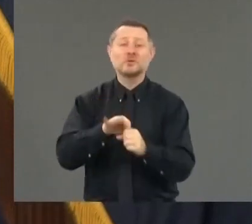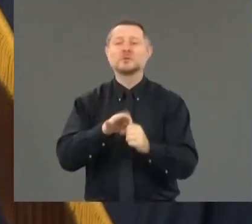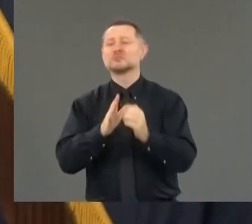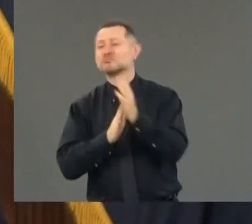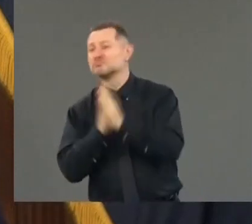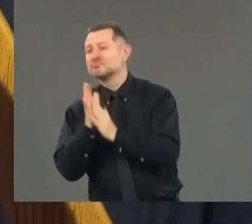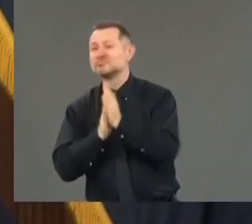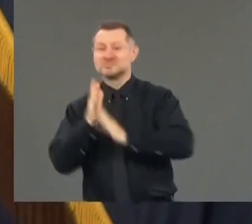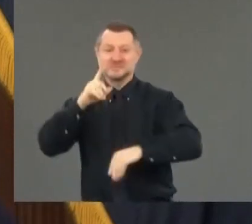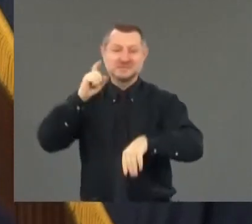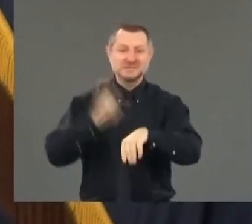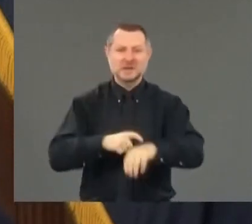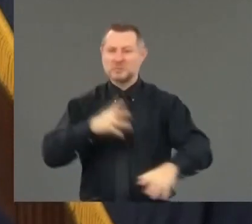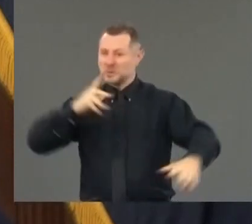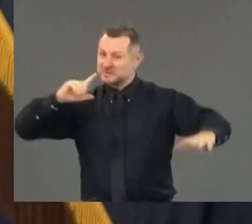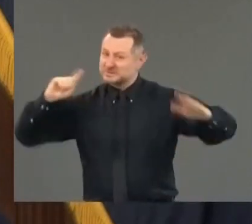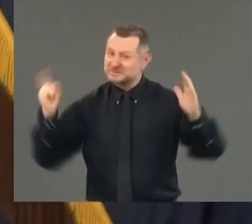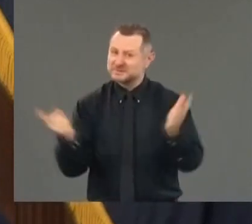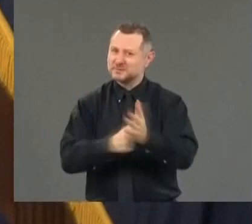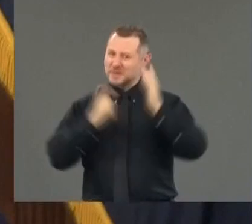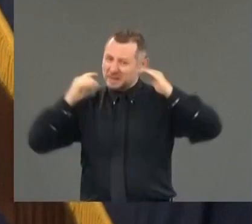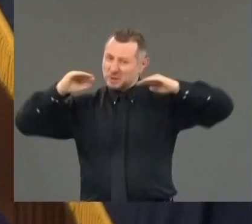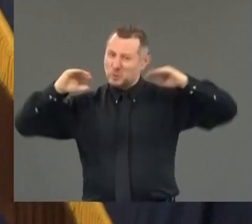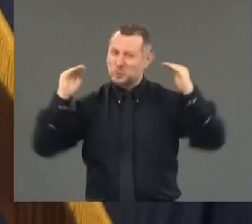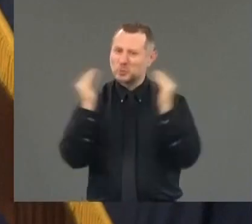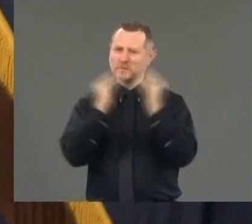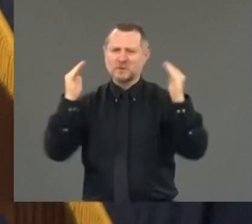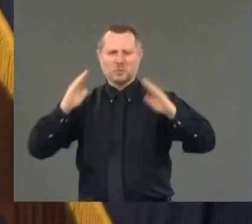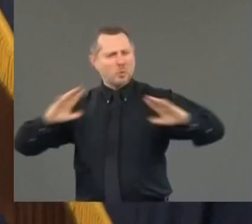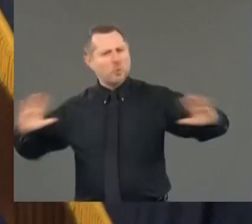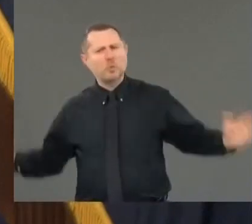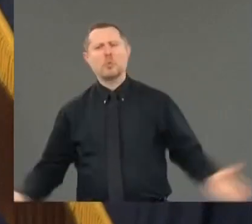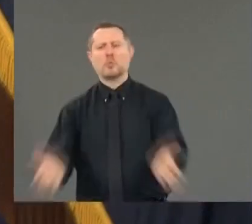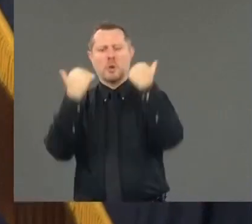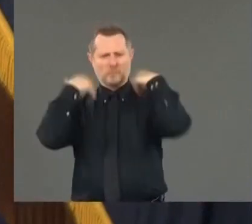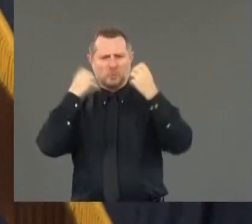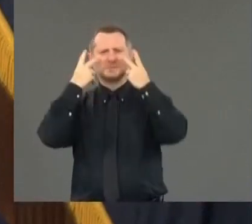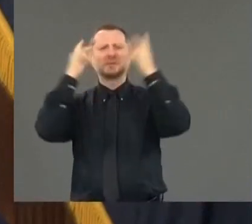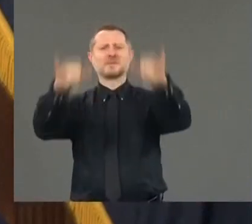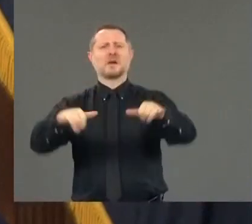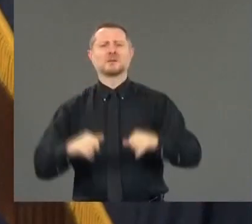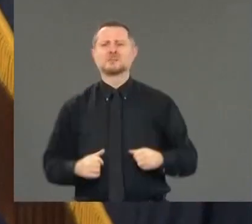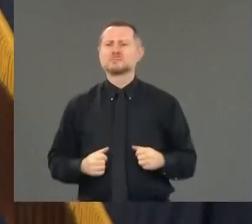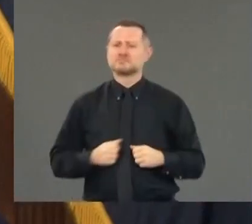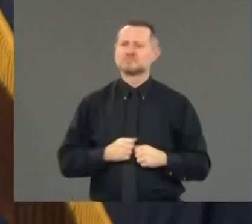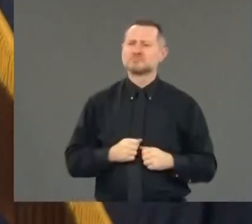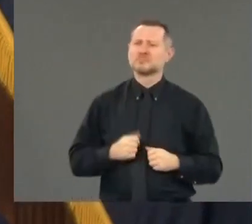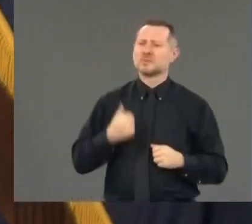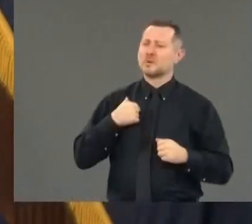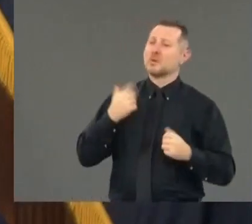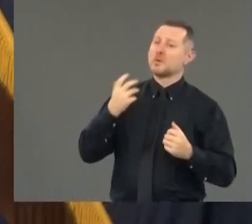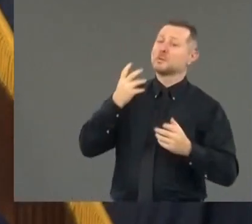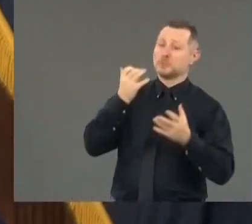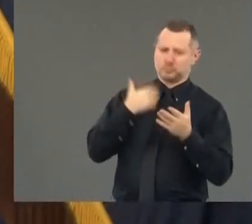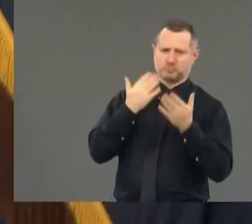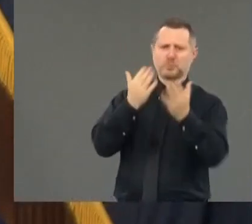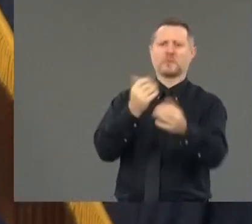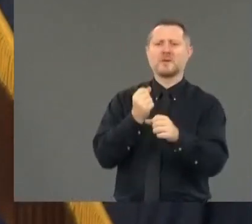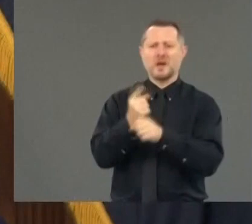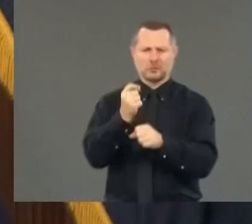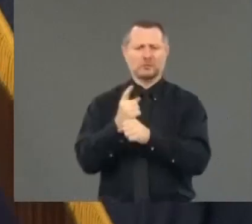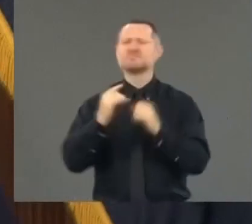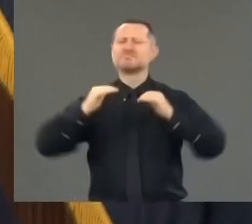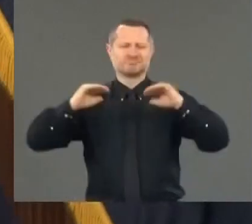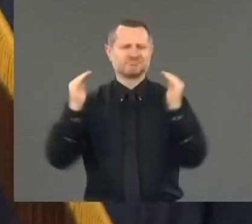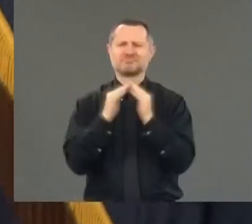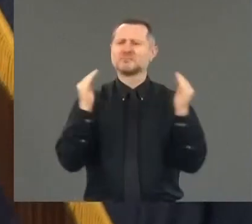we demand equality of education funding. I would welcome it. I proposed it every year. I can't get